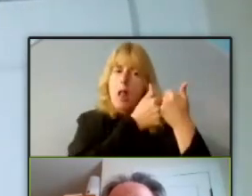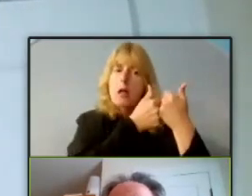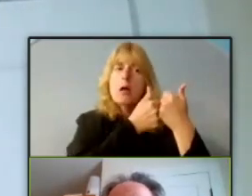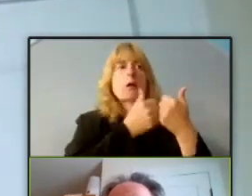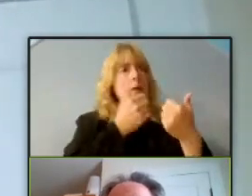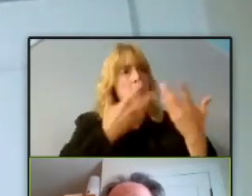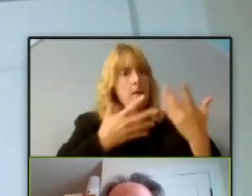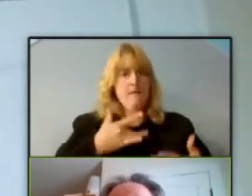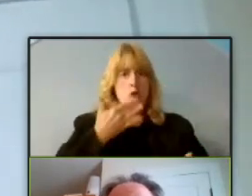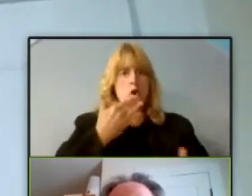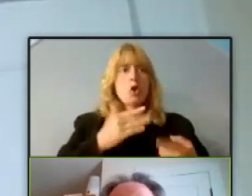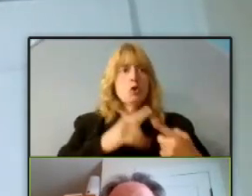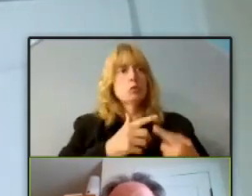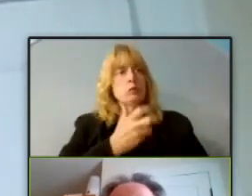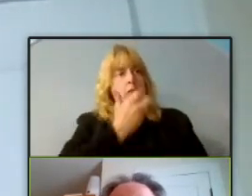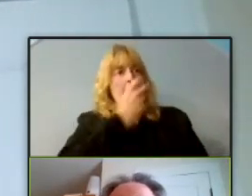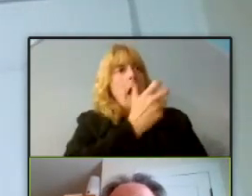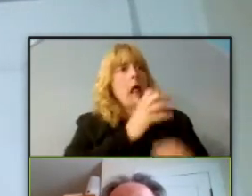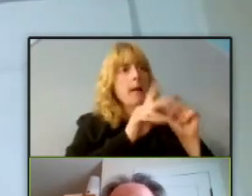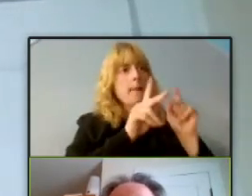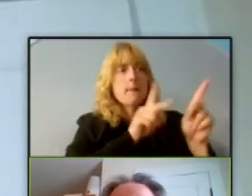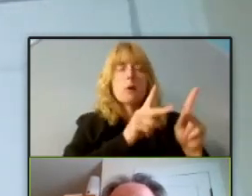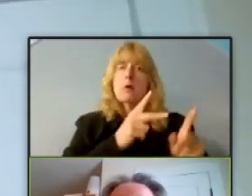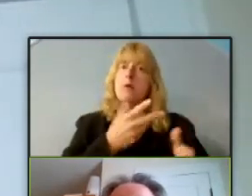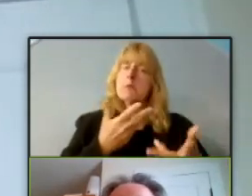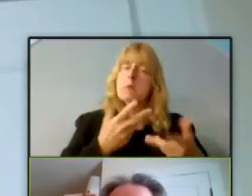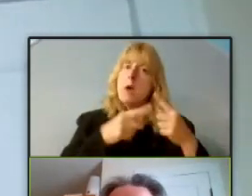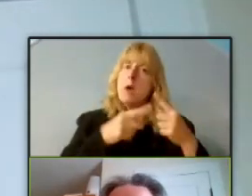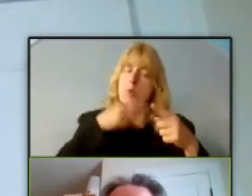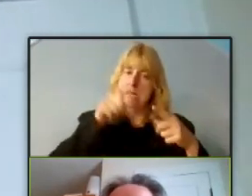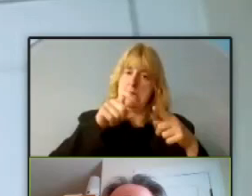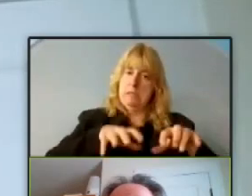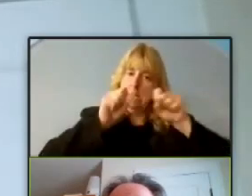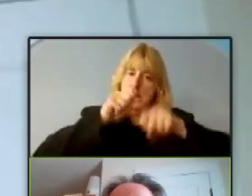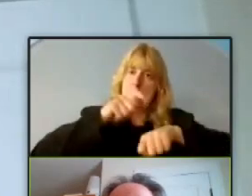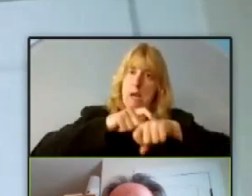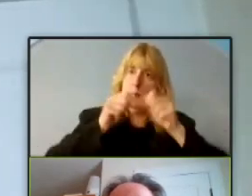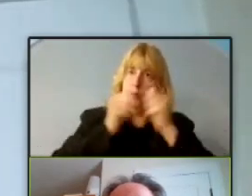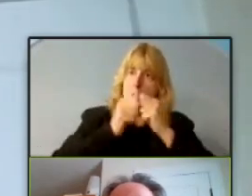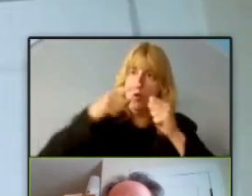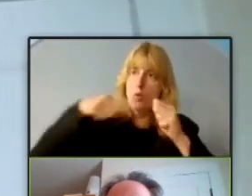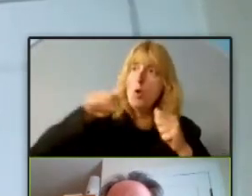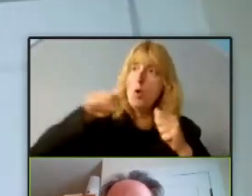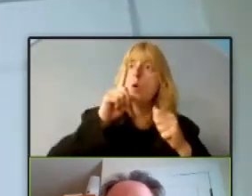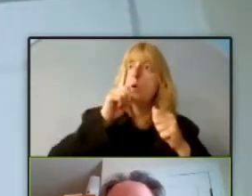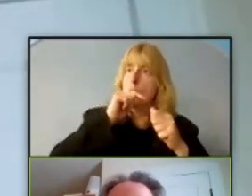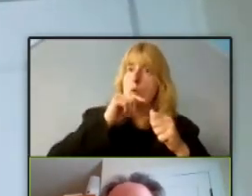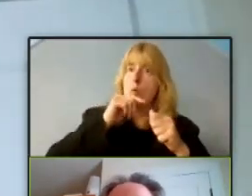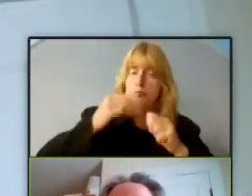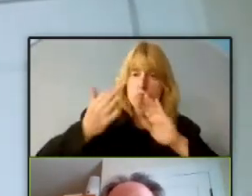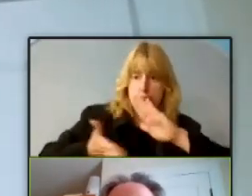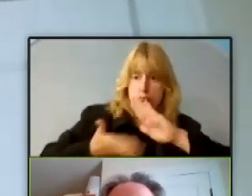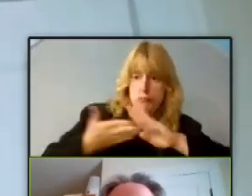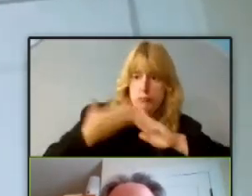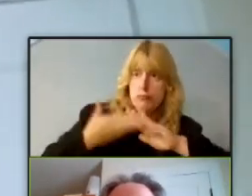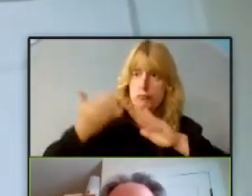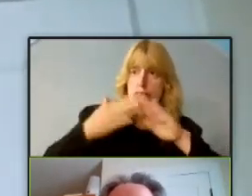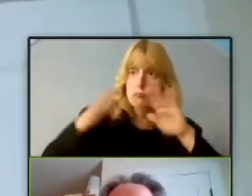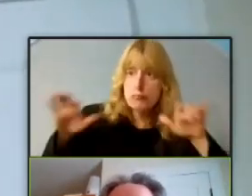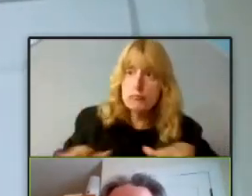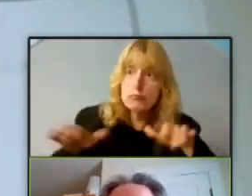when we see racism, but we need to spend time with those who are awakening and invite them to be part of this movement,